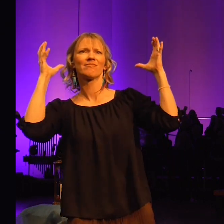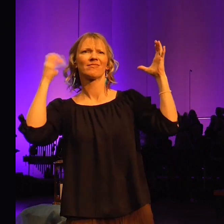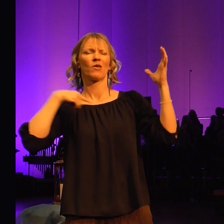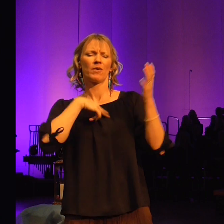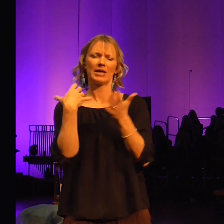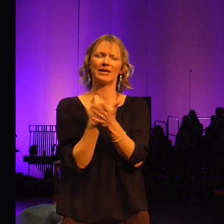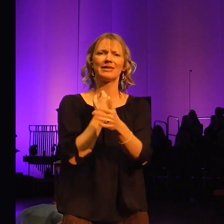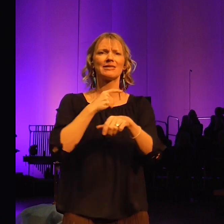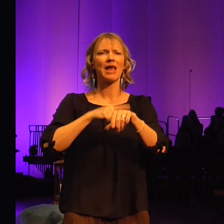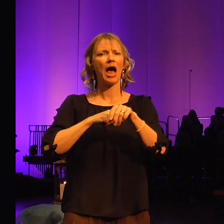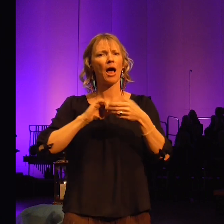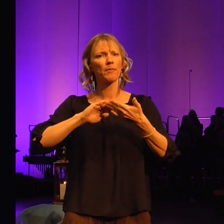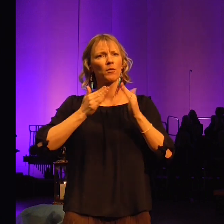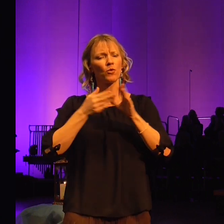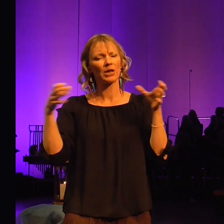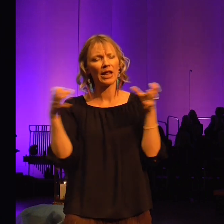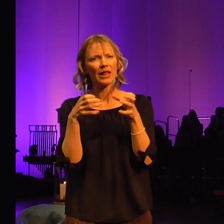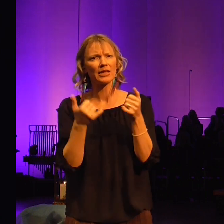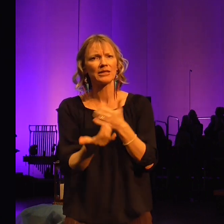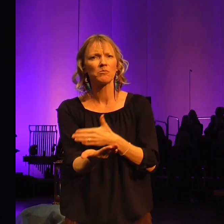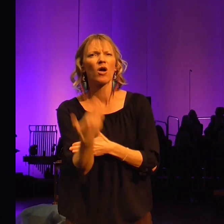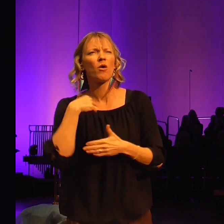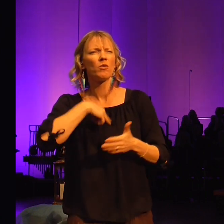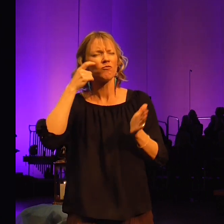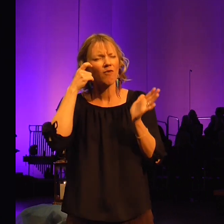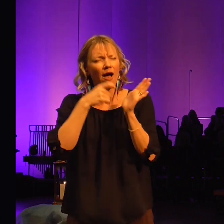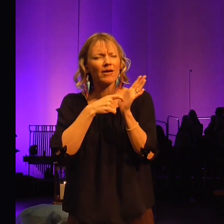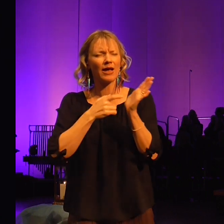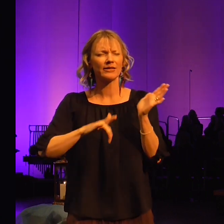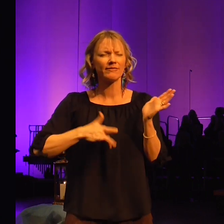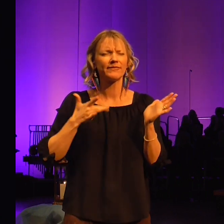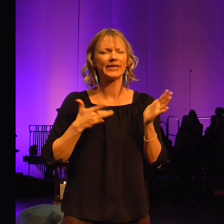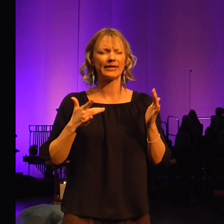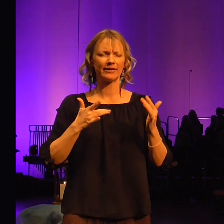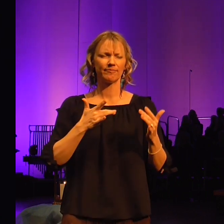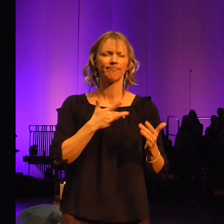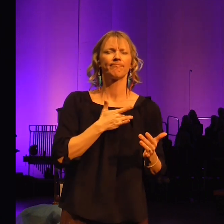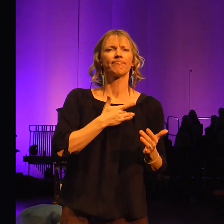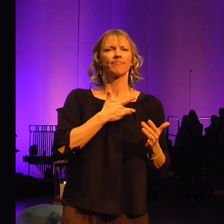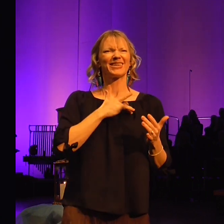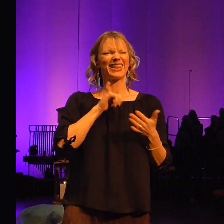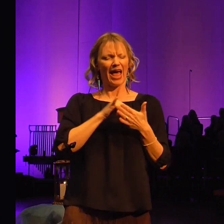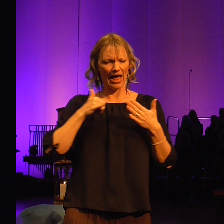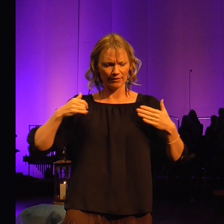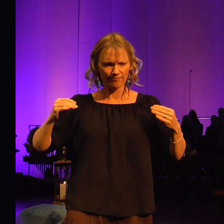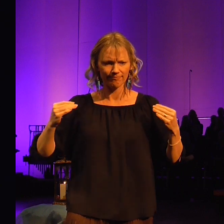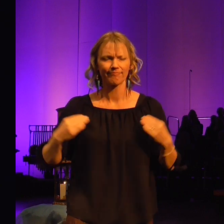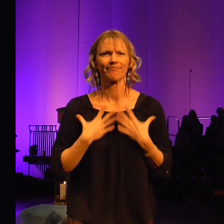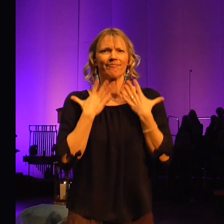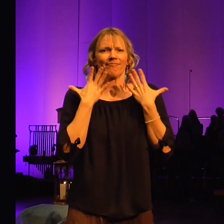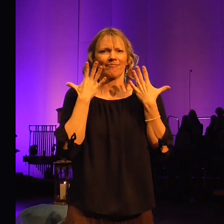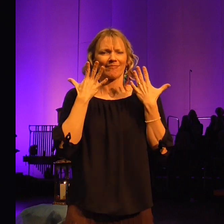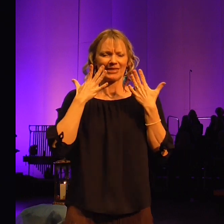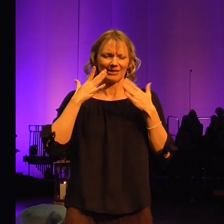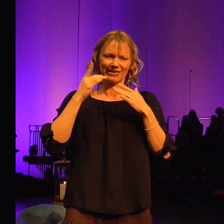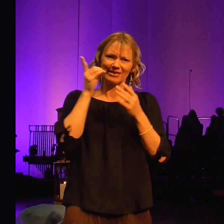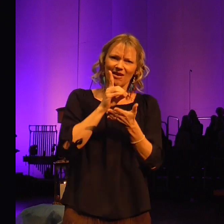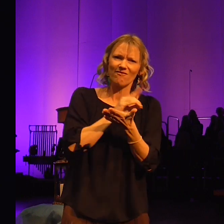this morning, as we recognize and feel and sense that impetus, that divine